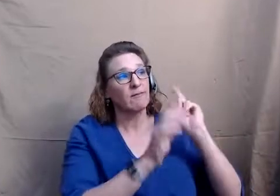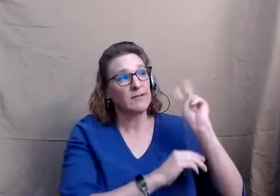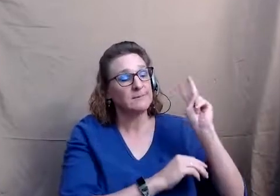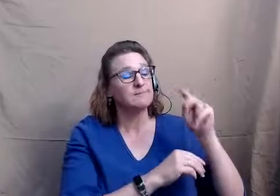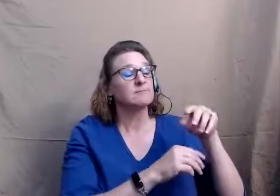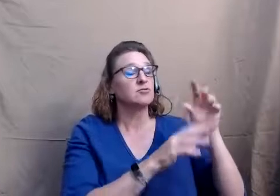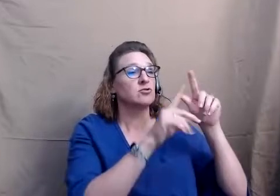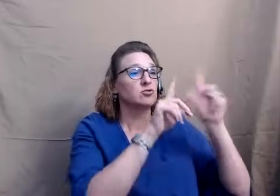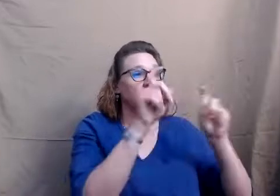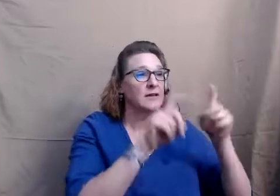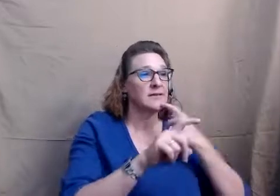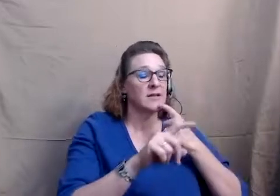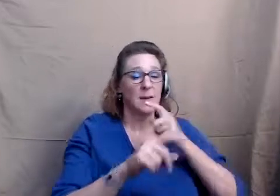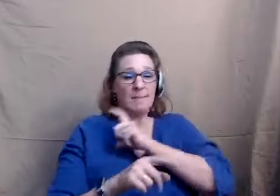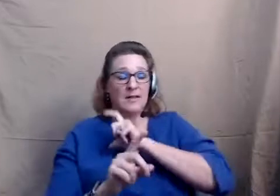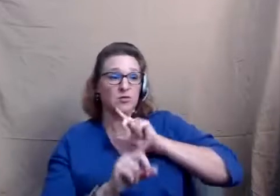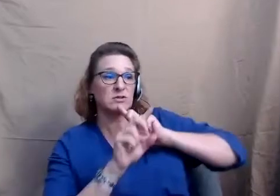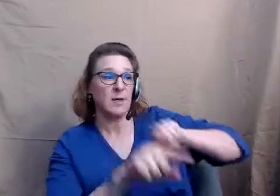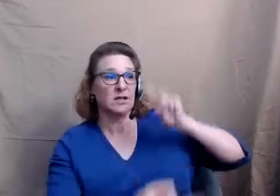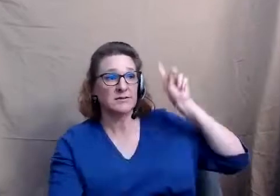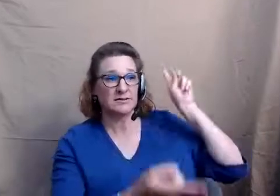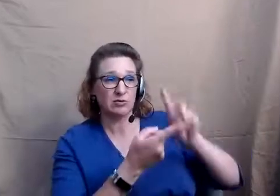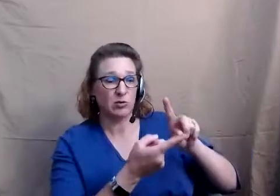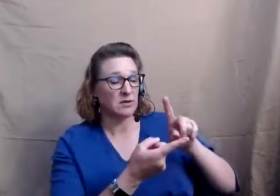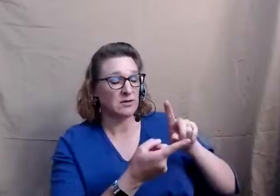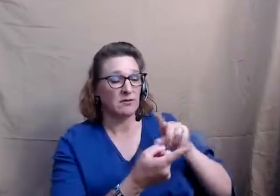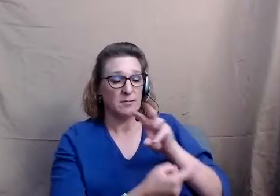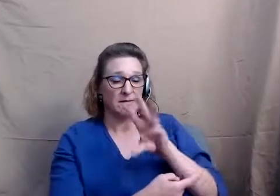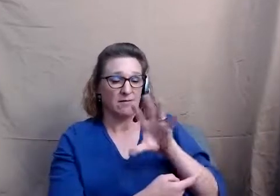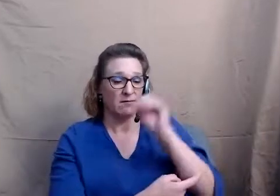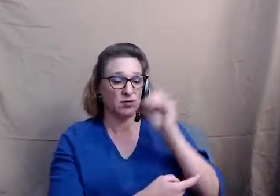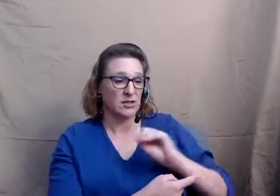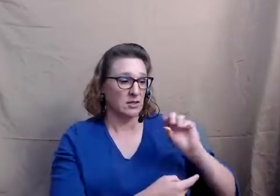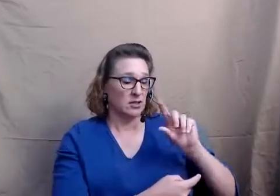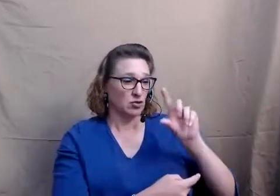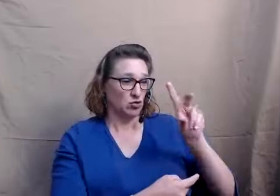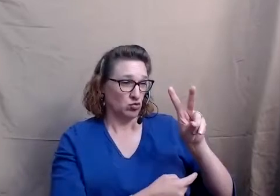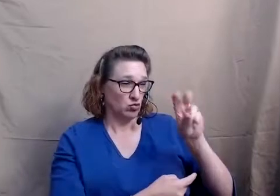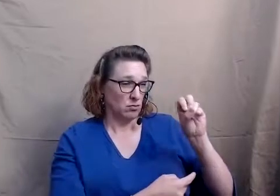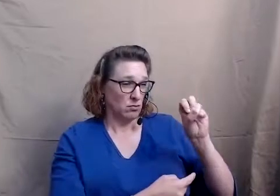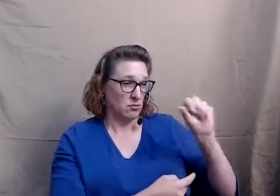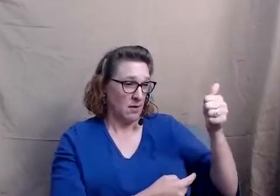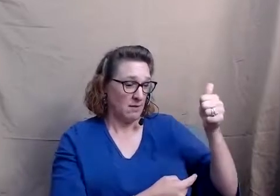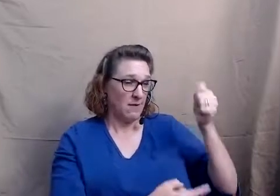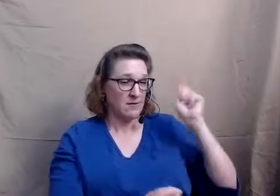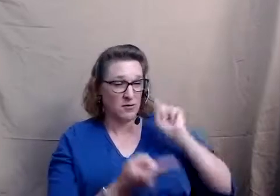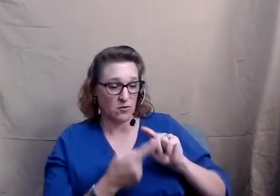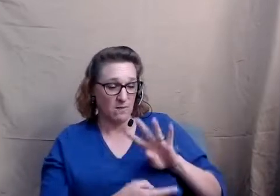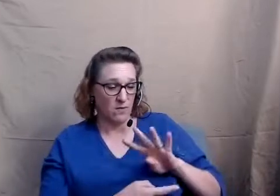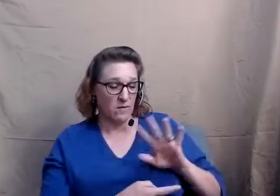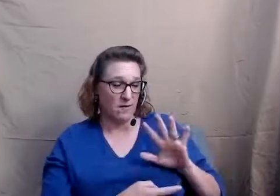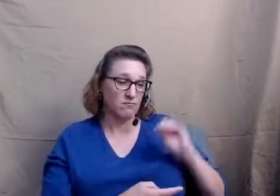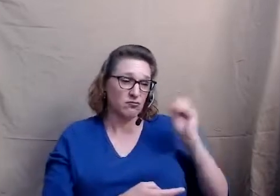violence to the police has decreased from around 65% in 2010 to around 45% in